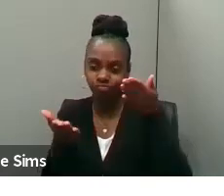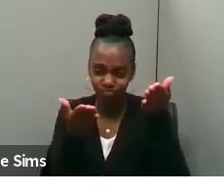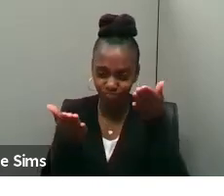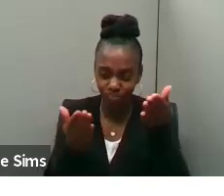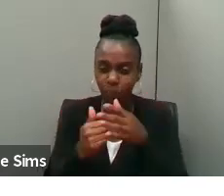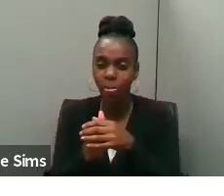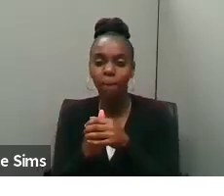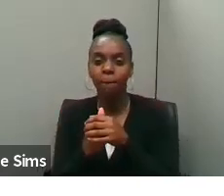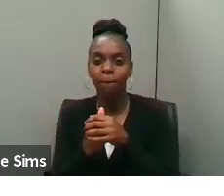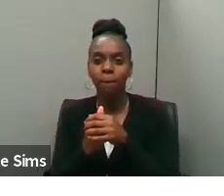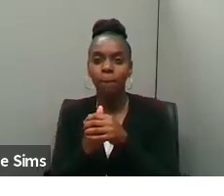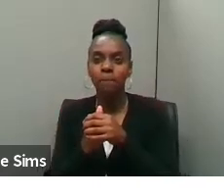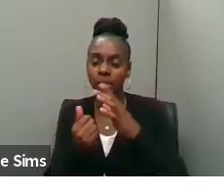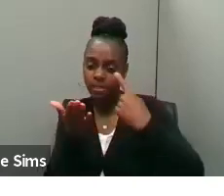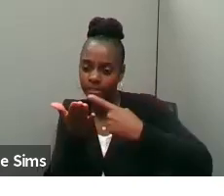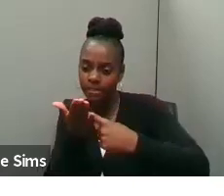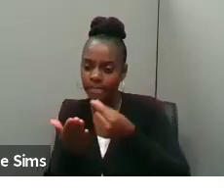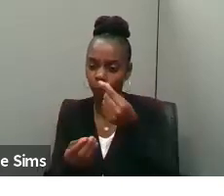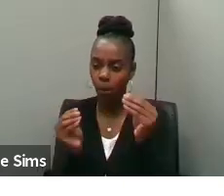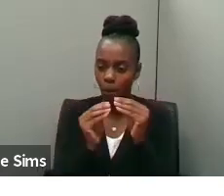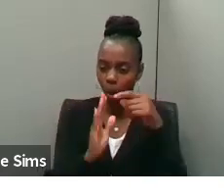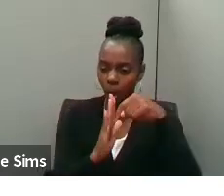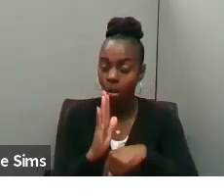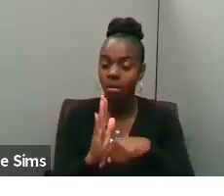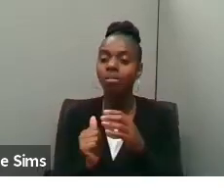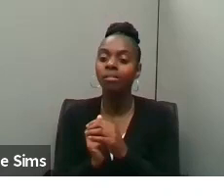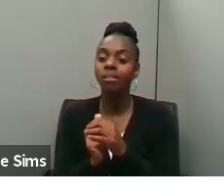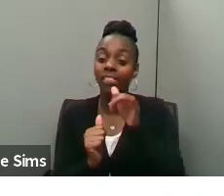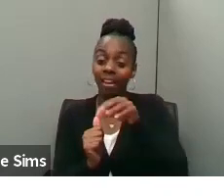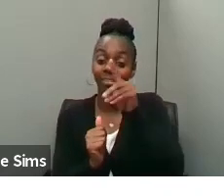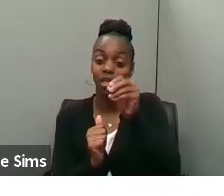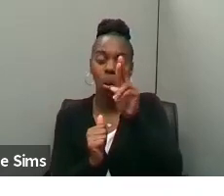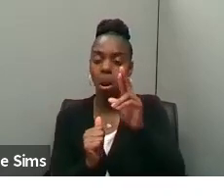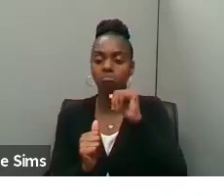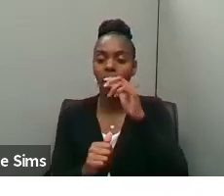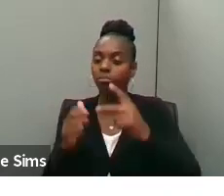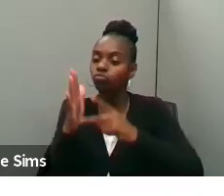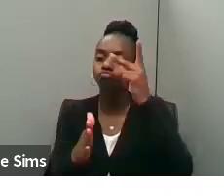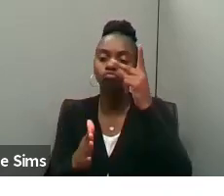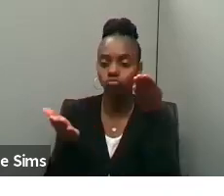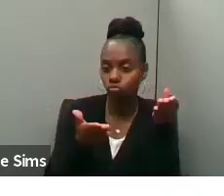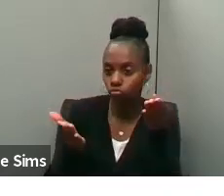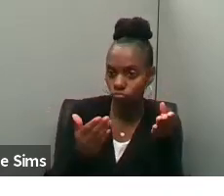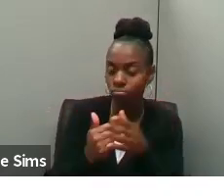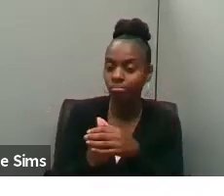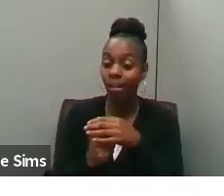this, so generally the DOR will not duplicate services. So if I'm receiving a service from another program, such as